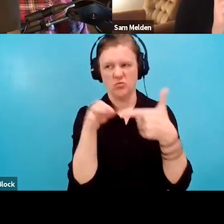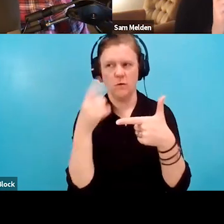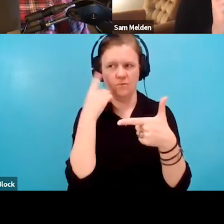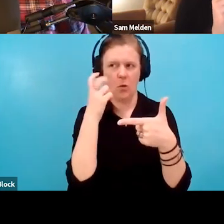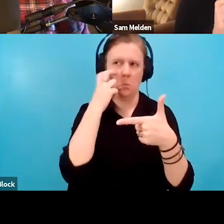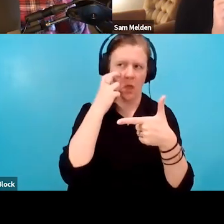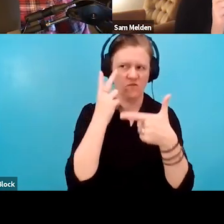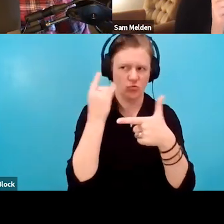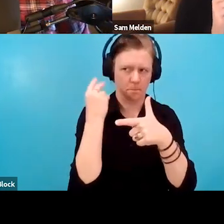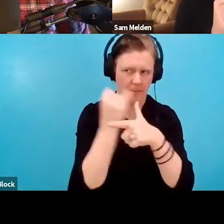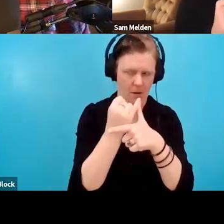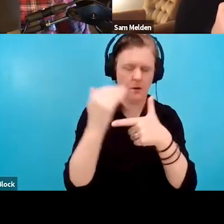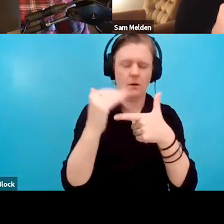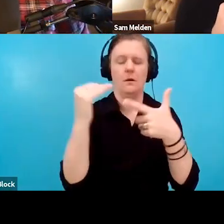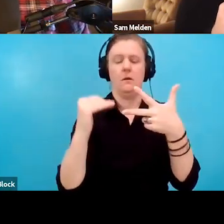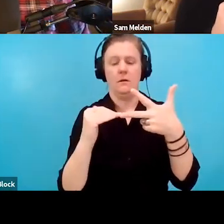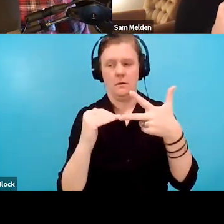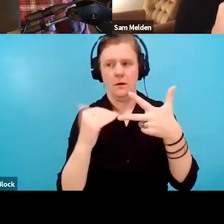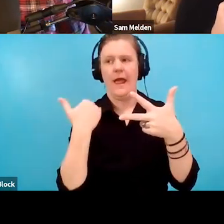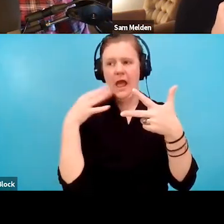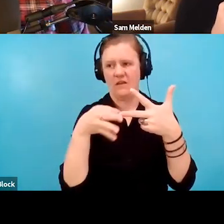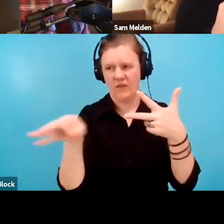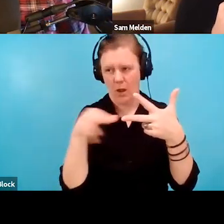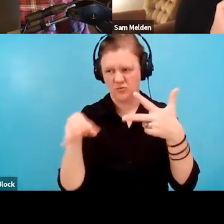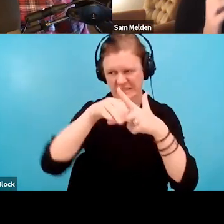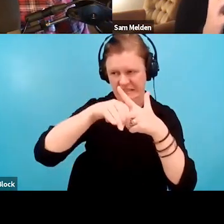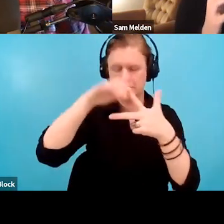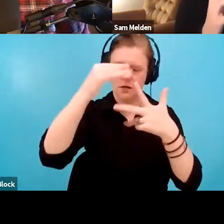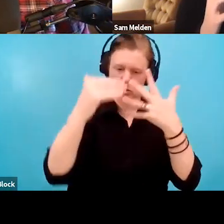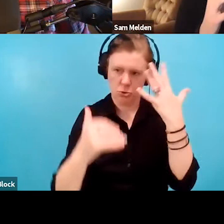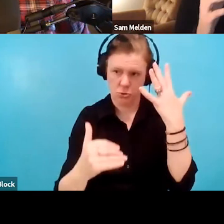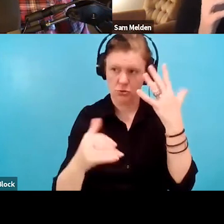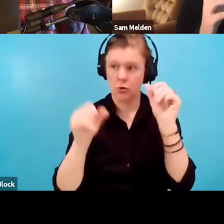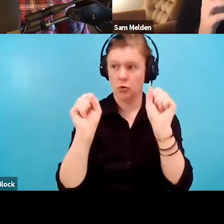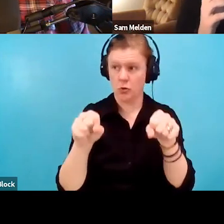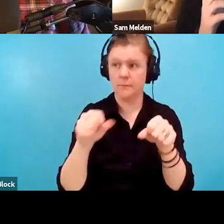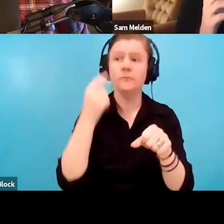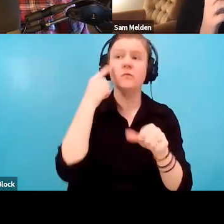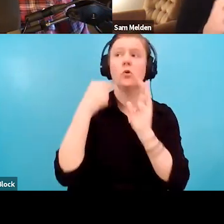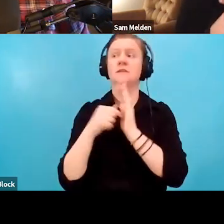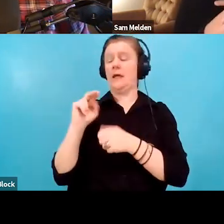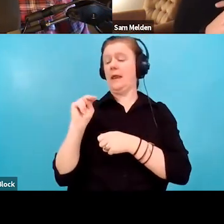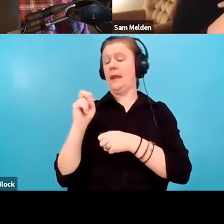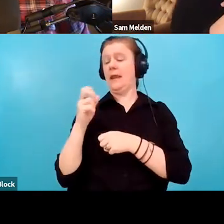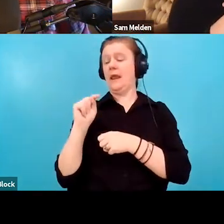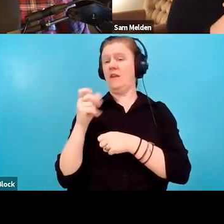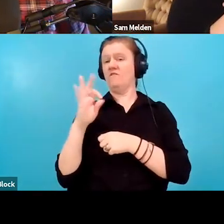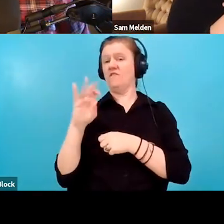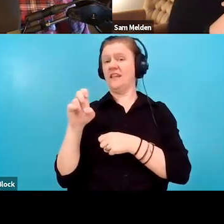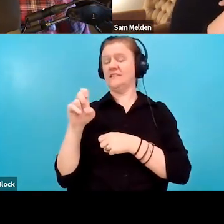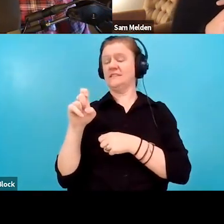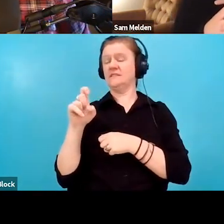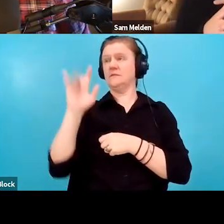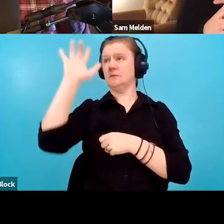an audio description and one with an audio description. If you go to any Netflix show, go up there in the audio thing and you will have